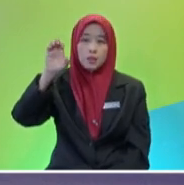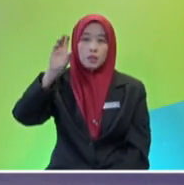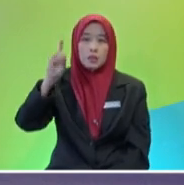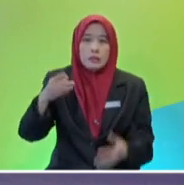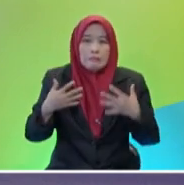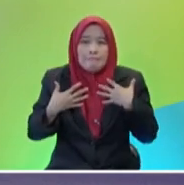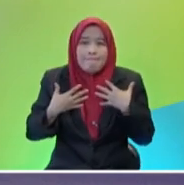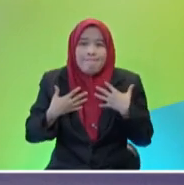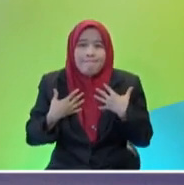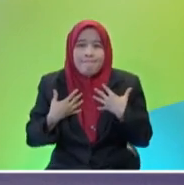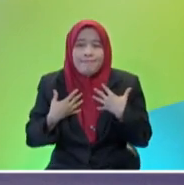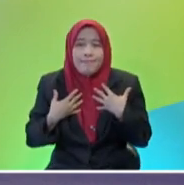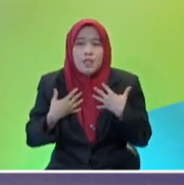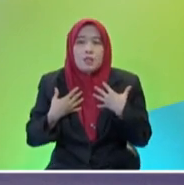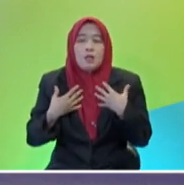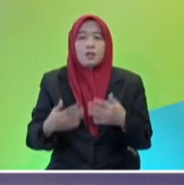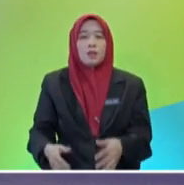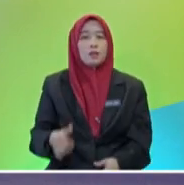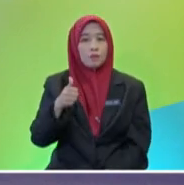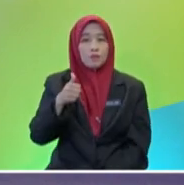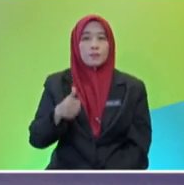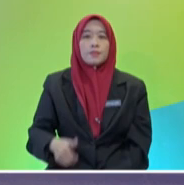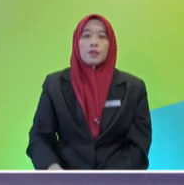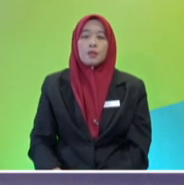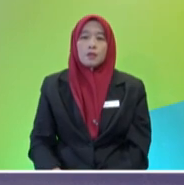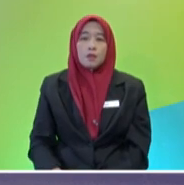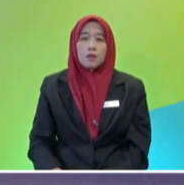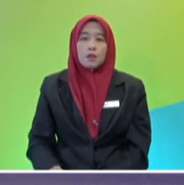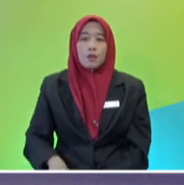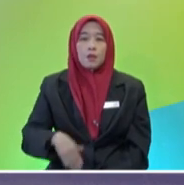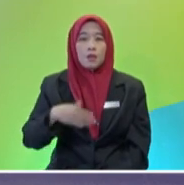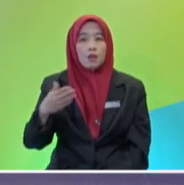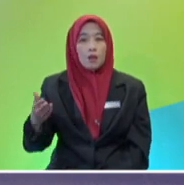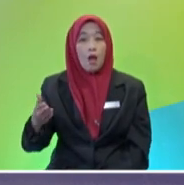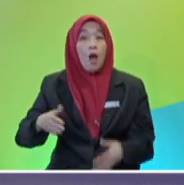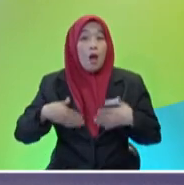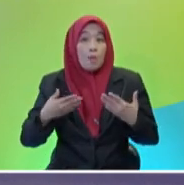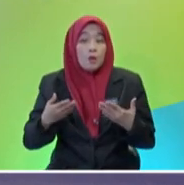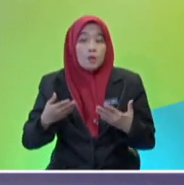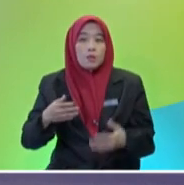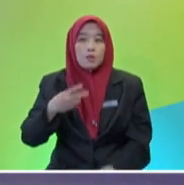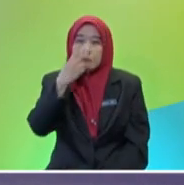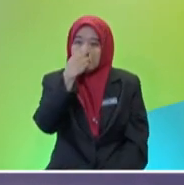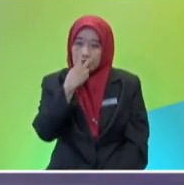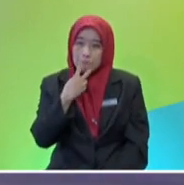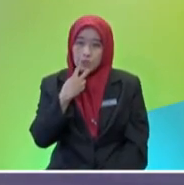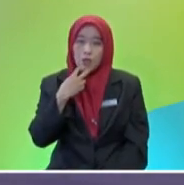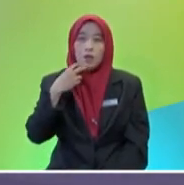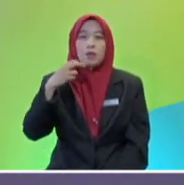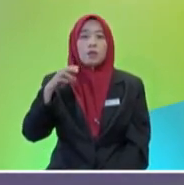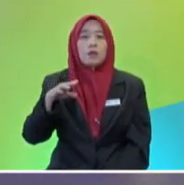S-C-A-R-E-D. Very good. Scared. Okay, if you can see there, scared. Okay, how about sad? Sad is